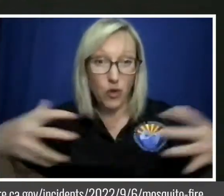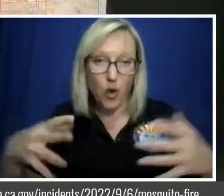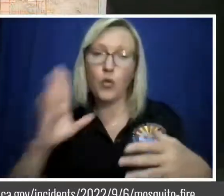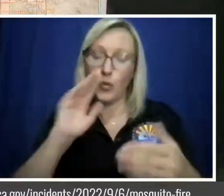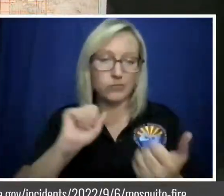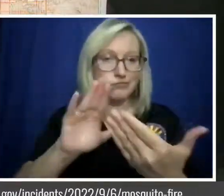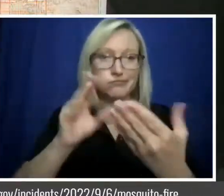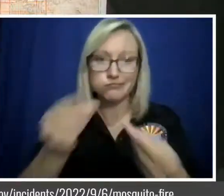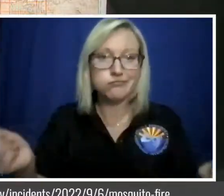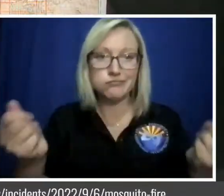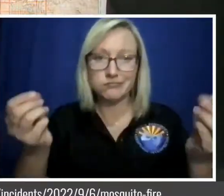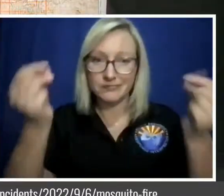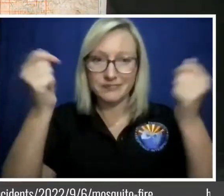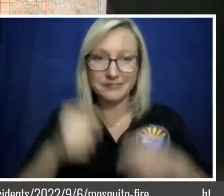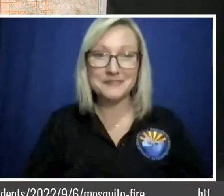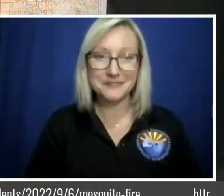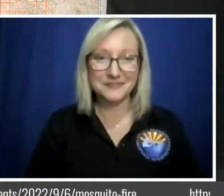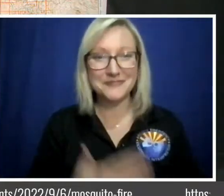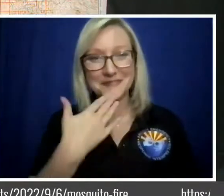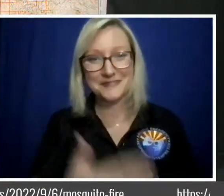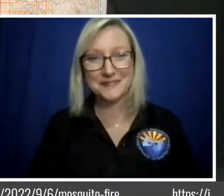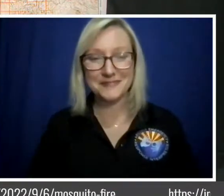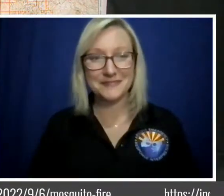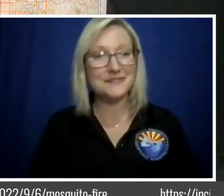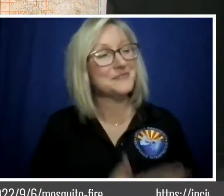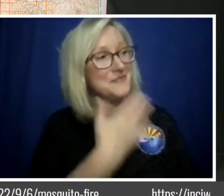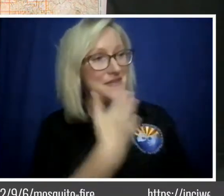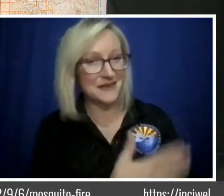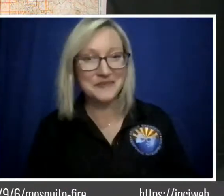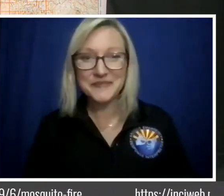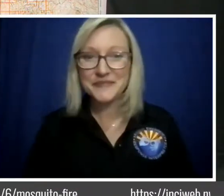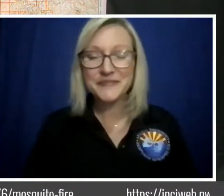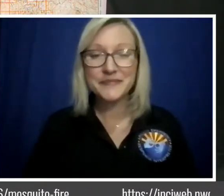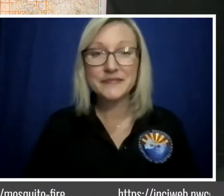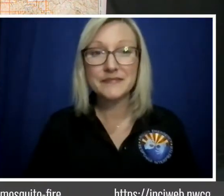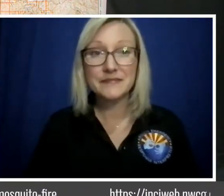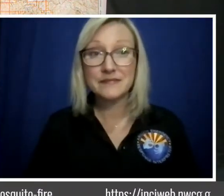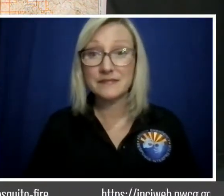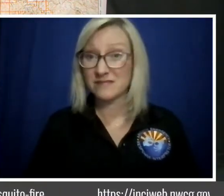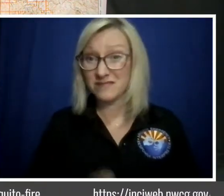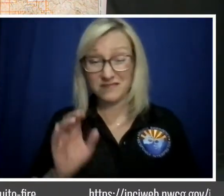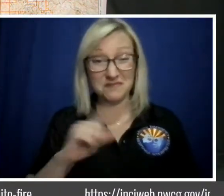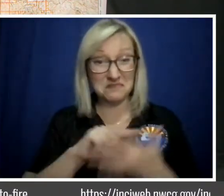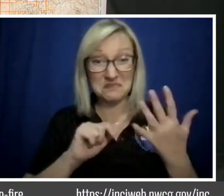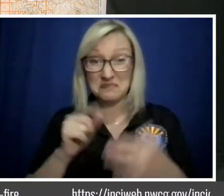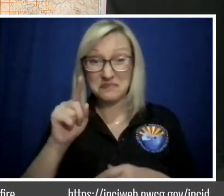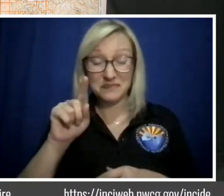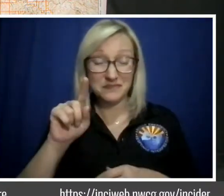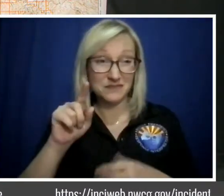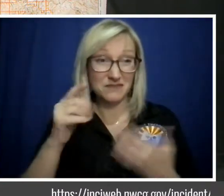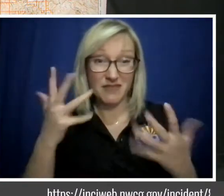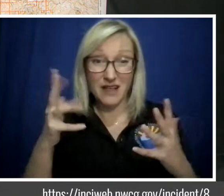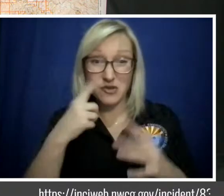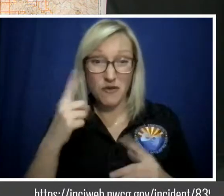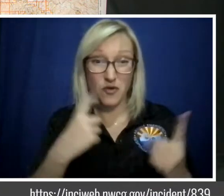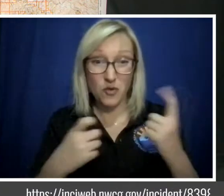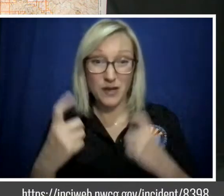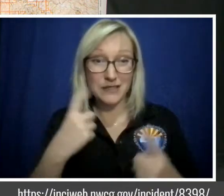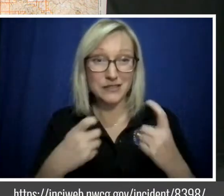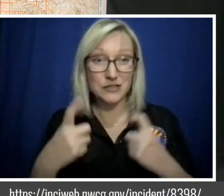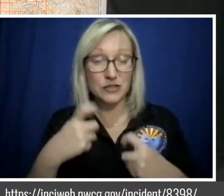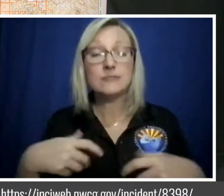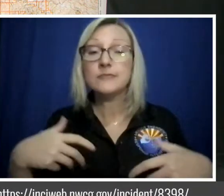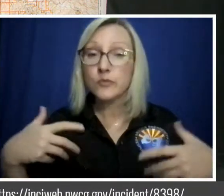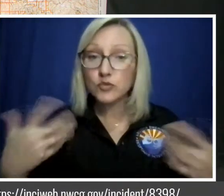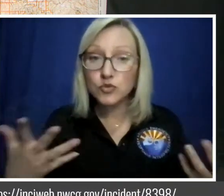you. Thank you, Dave. Appreciate that. With that, that's the only question we had for this evening. So what we're going to be